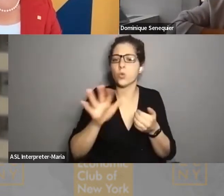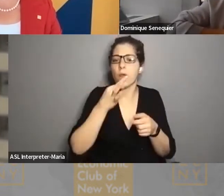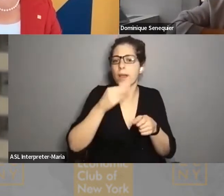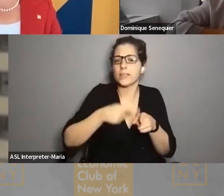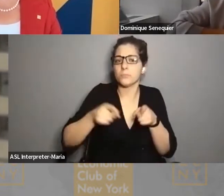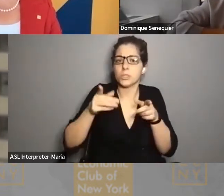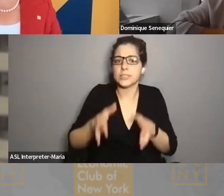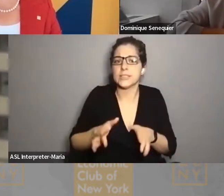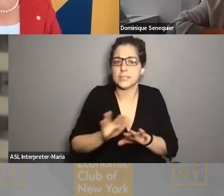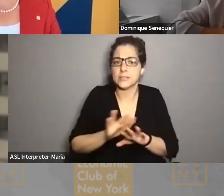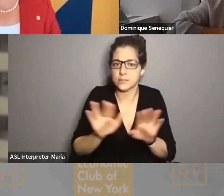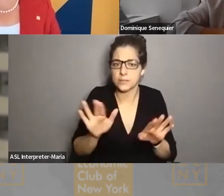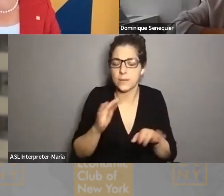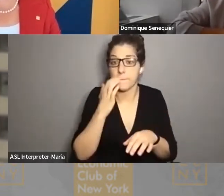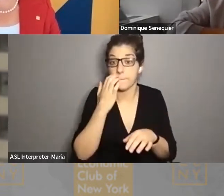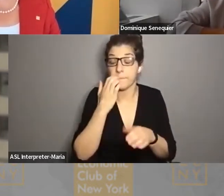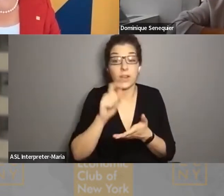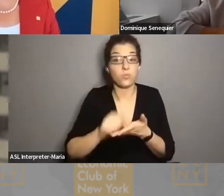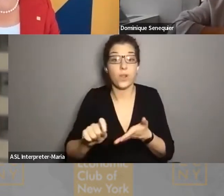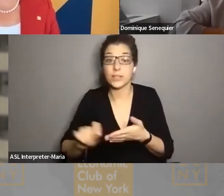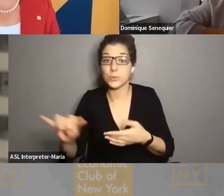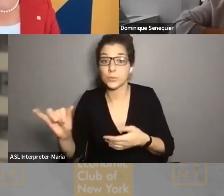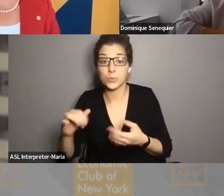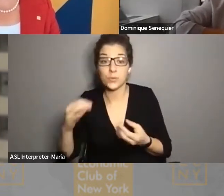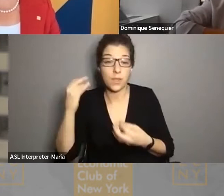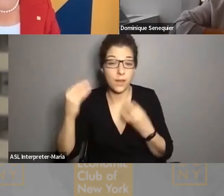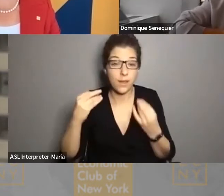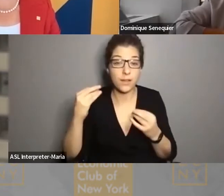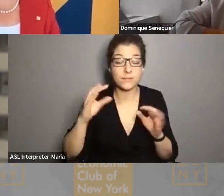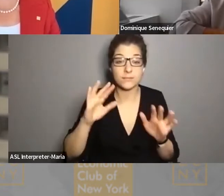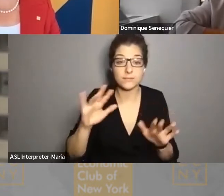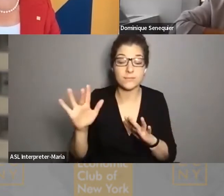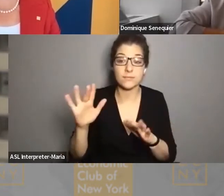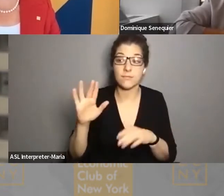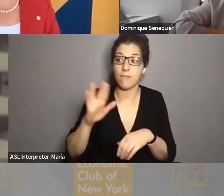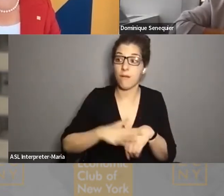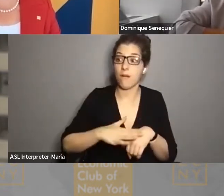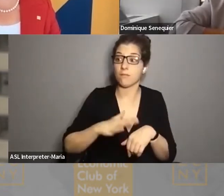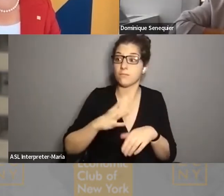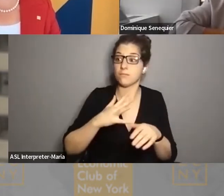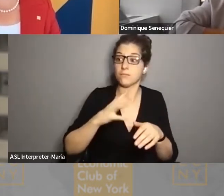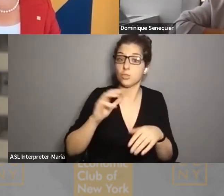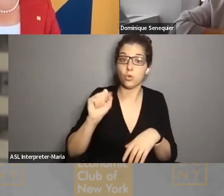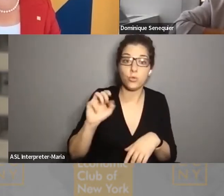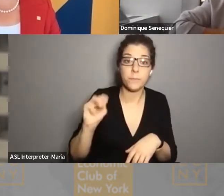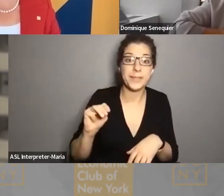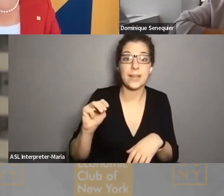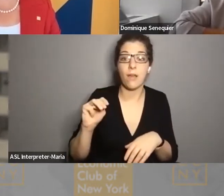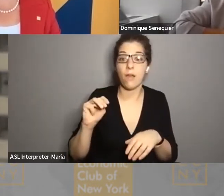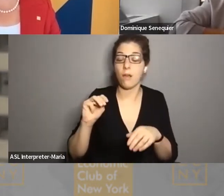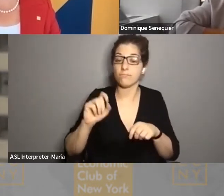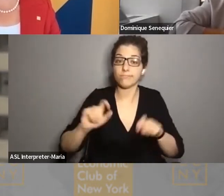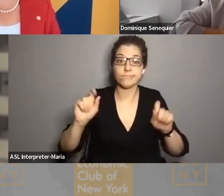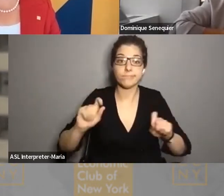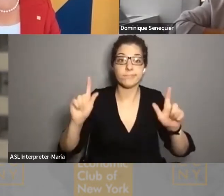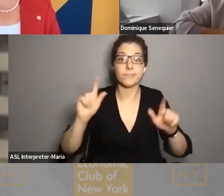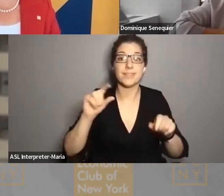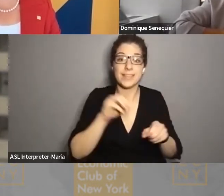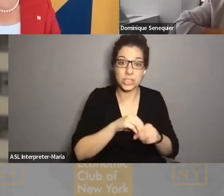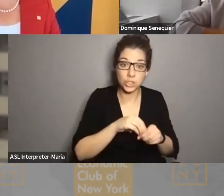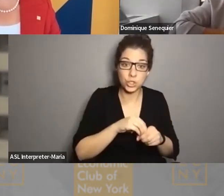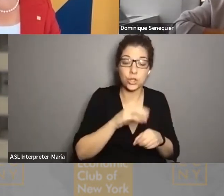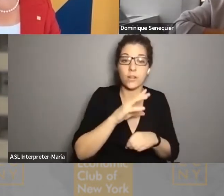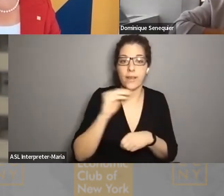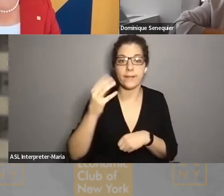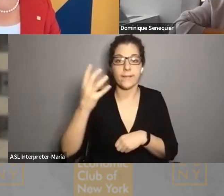is, and writing, you know, thought pieces, being on social media in a really good way. But it's internally and